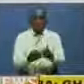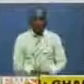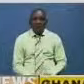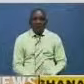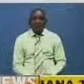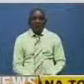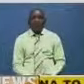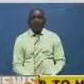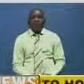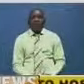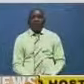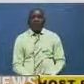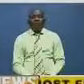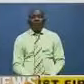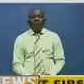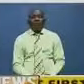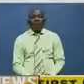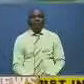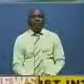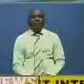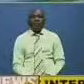others.